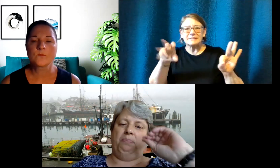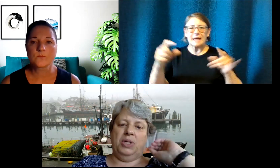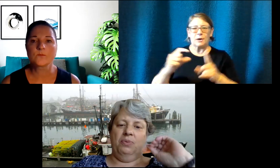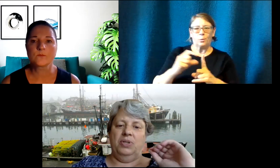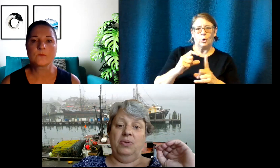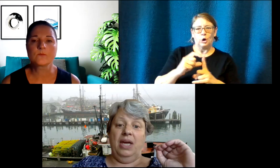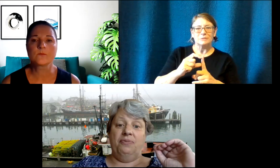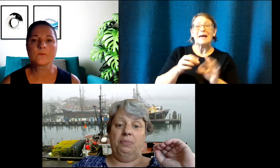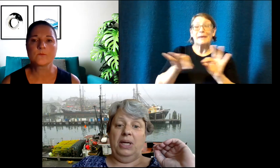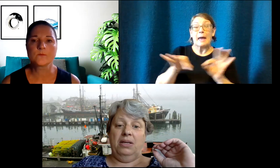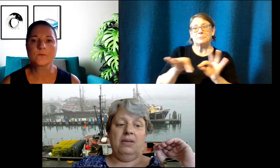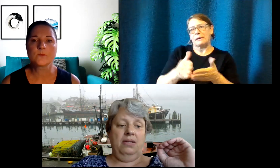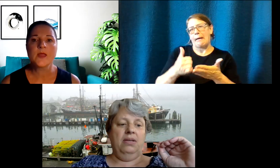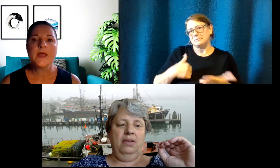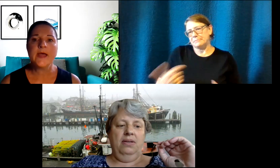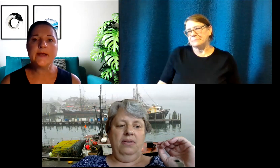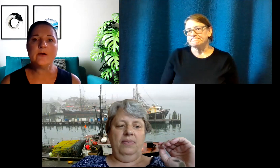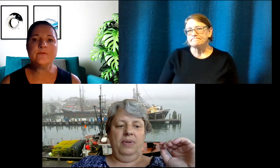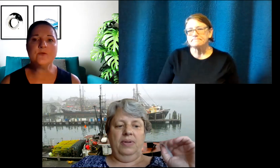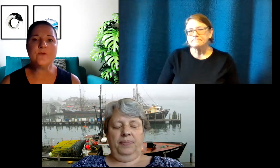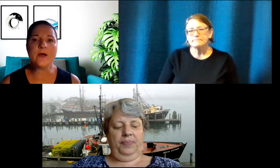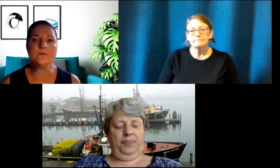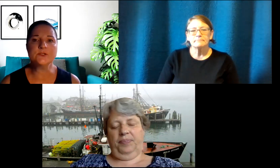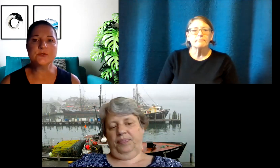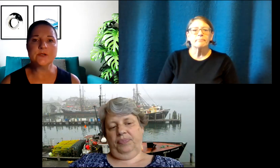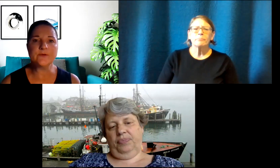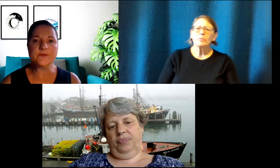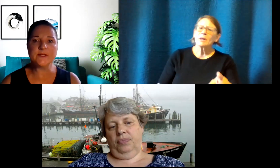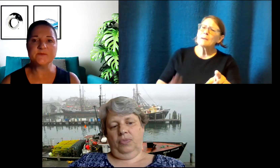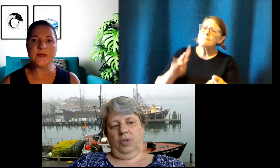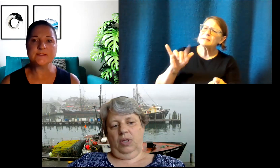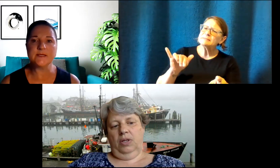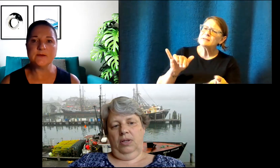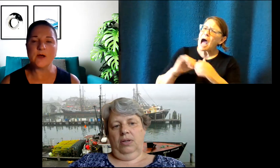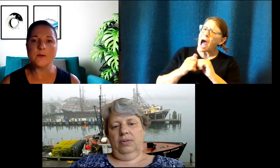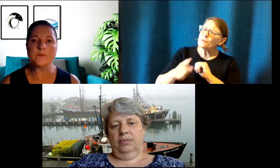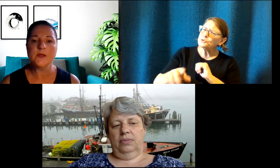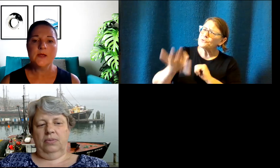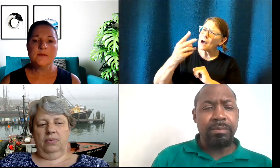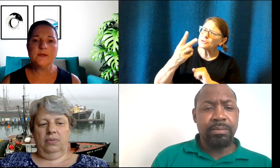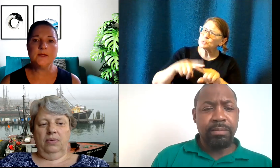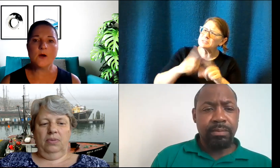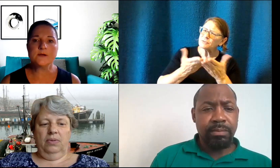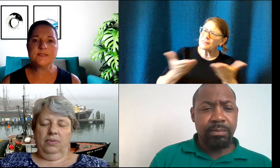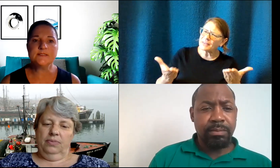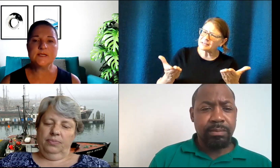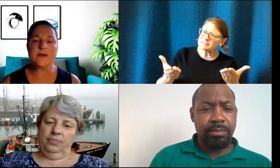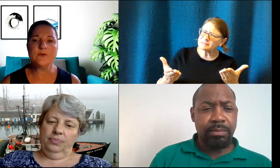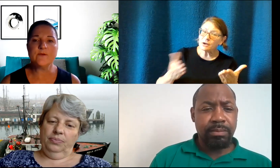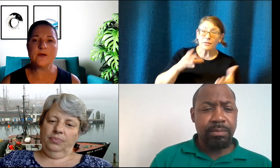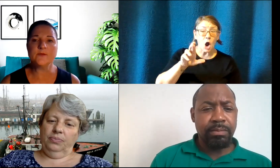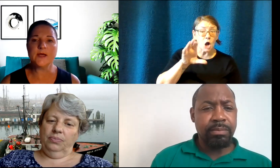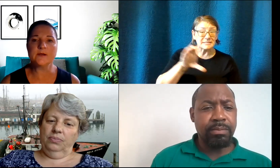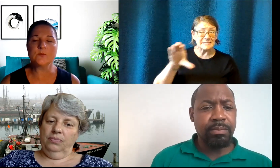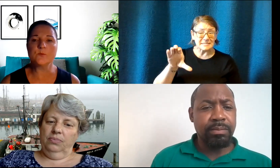the captioning will do that for me. And how have you found the 2 different things, Betsy? The RCC,